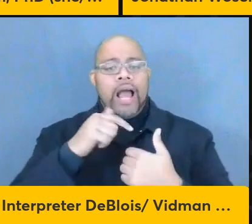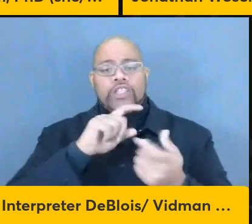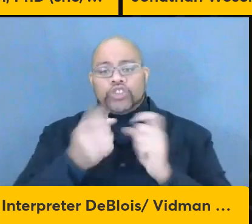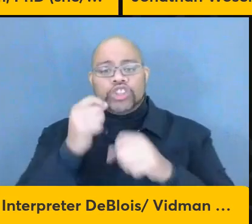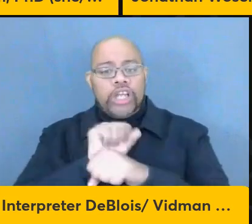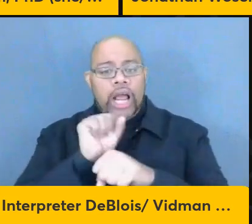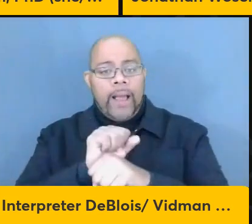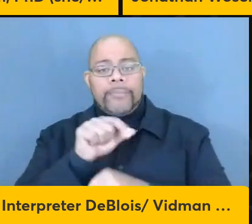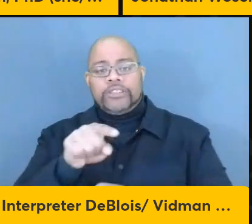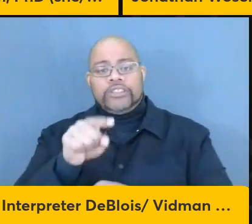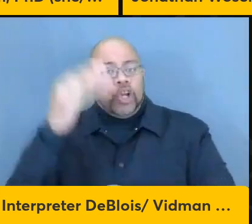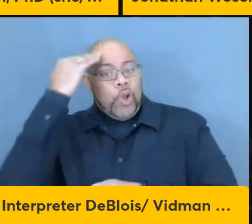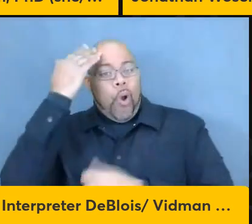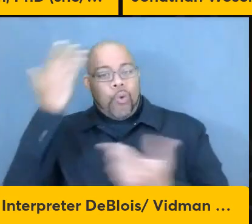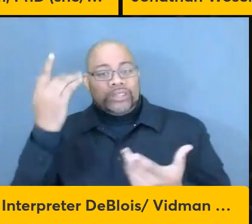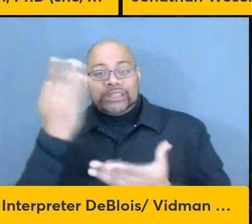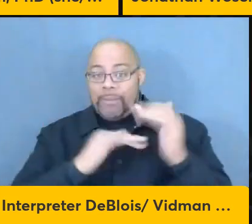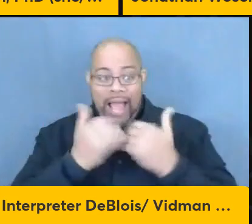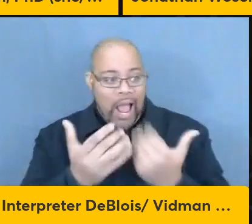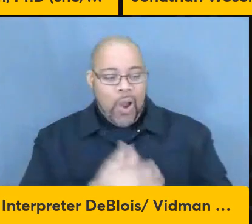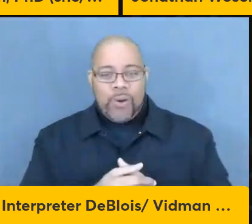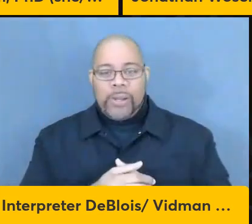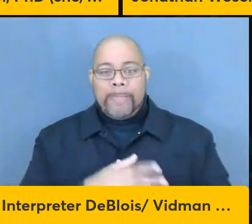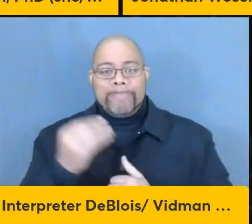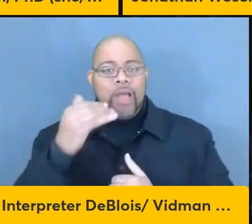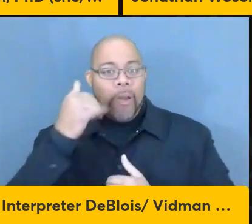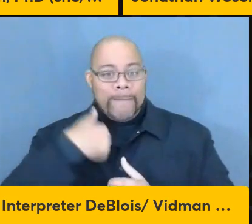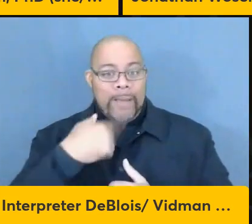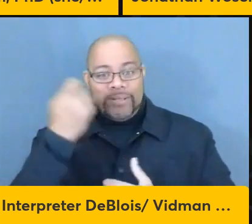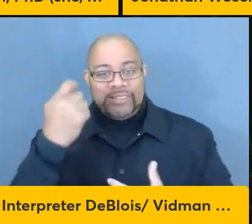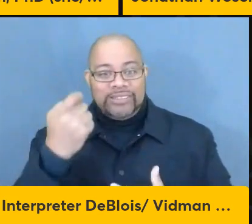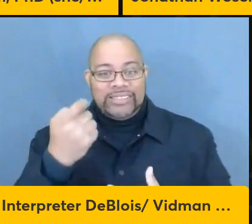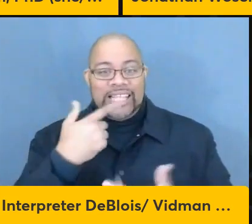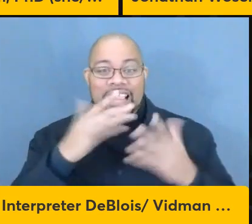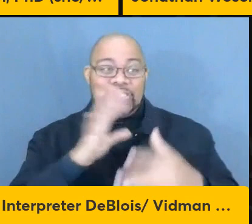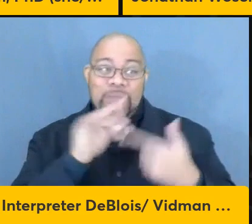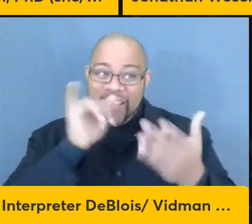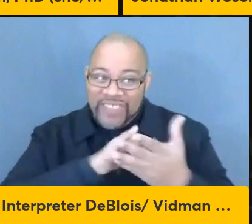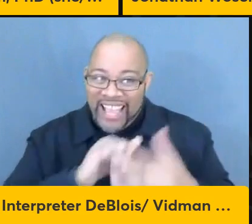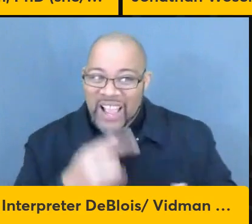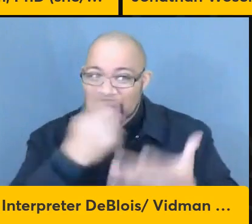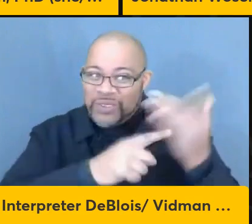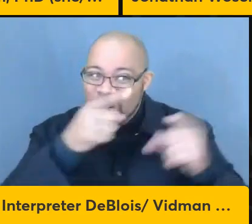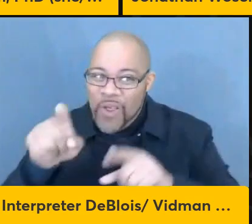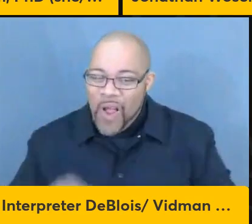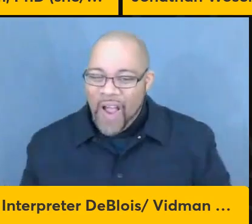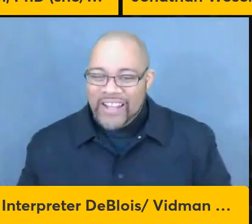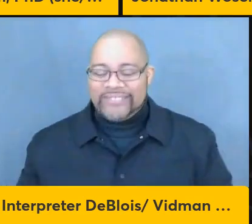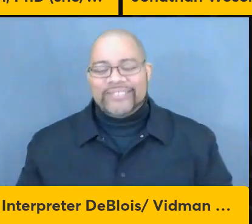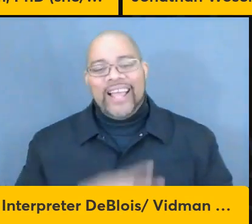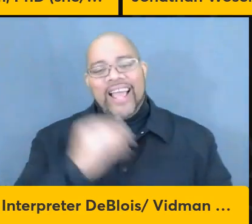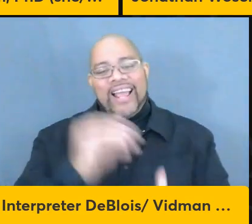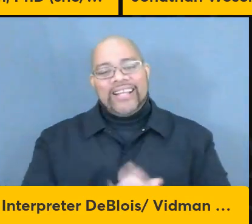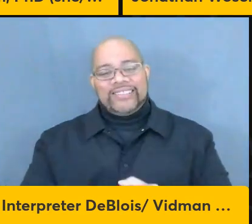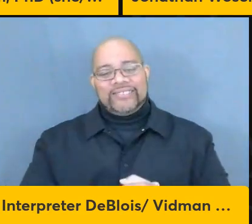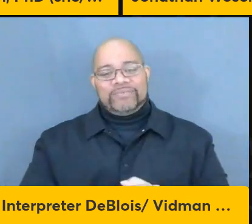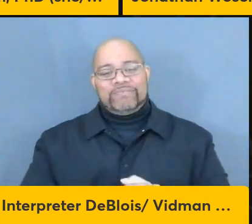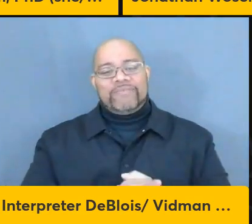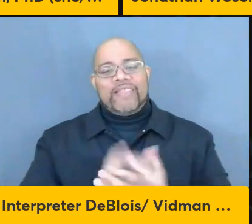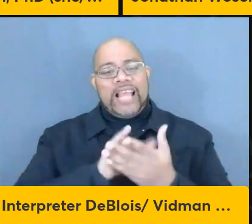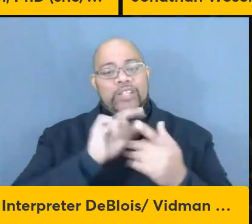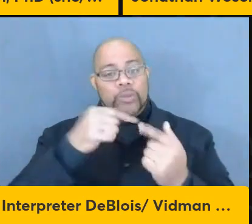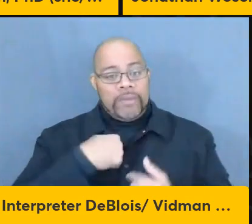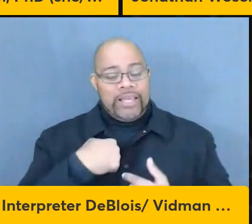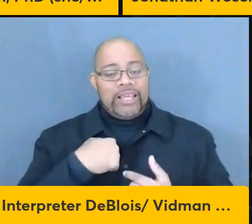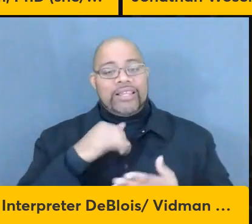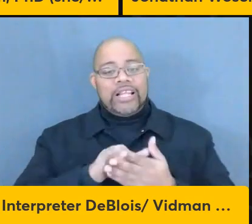jobs, she knows somehow and calls me. She's like, let's talk about this. What's going on? And that to me